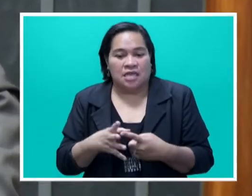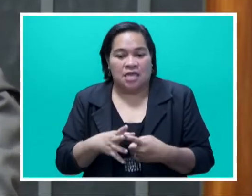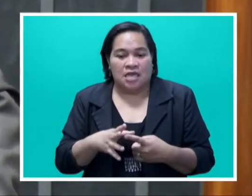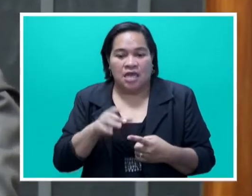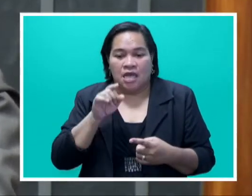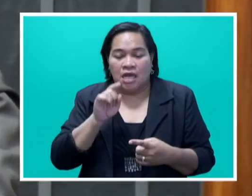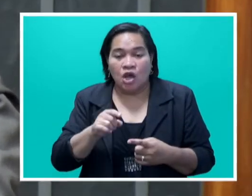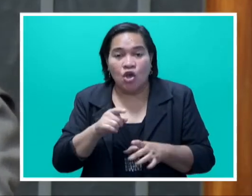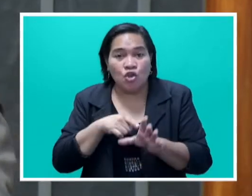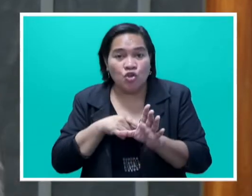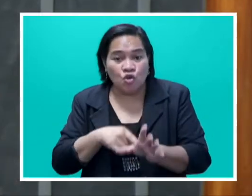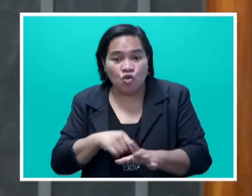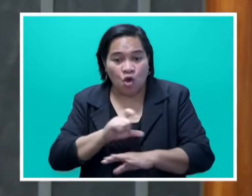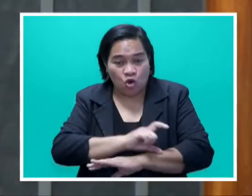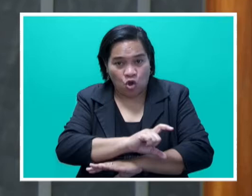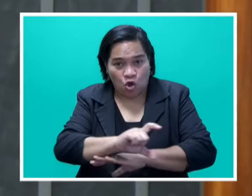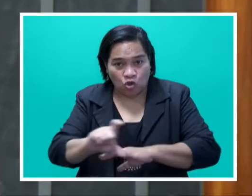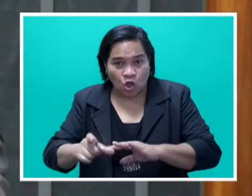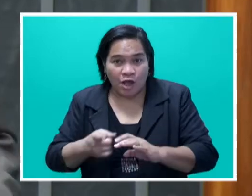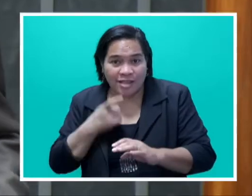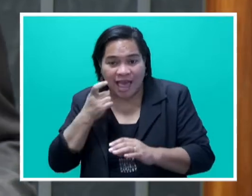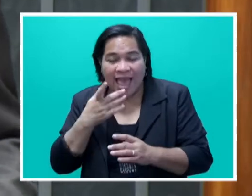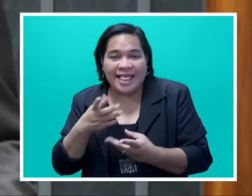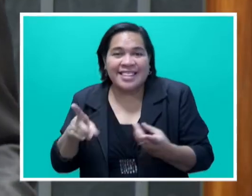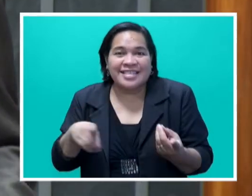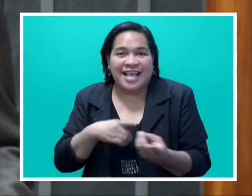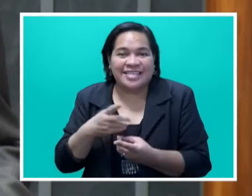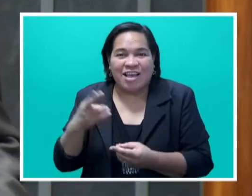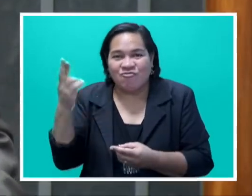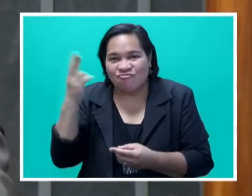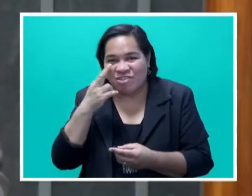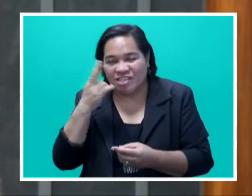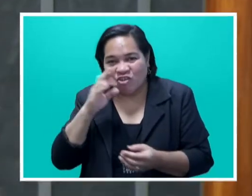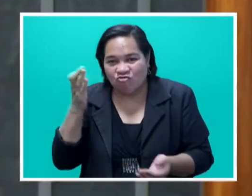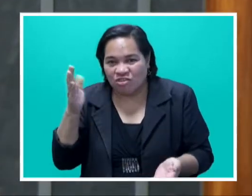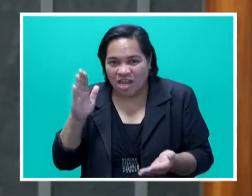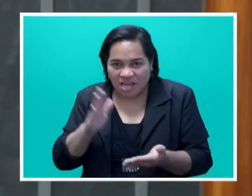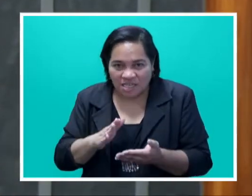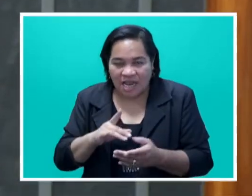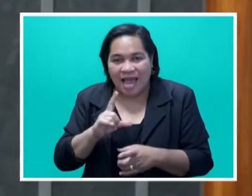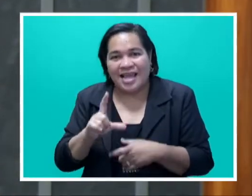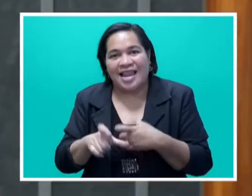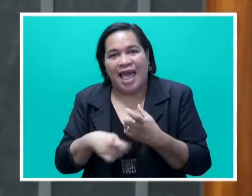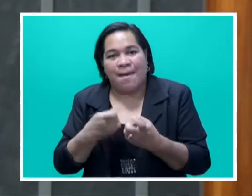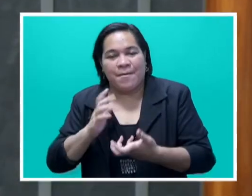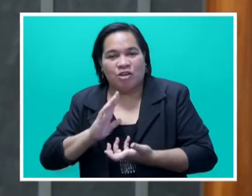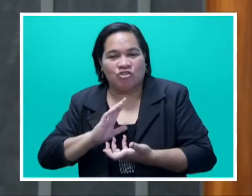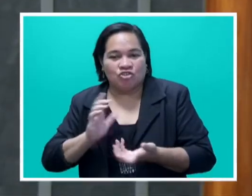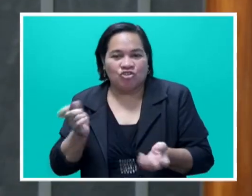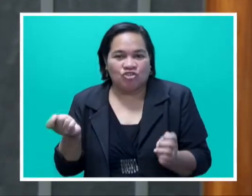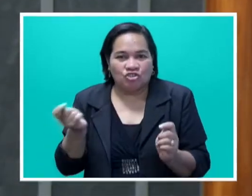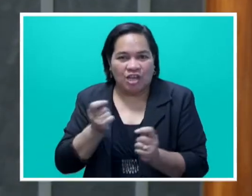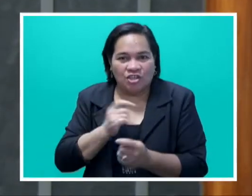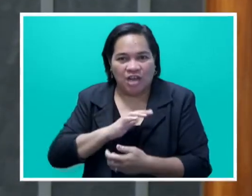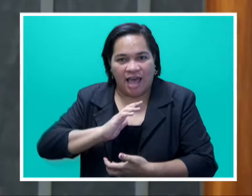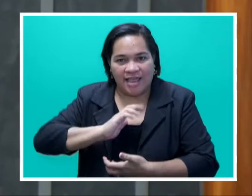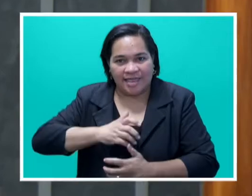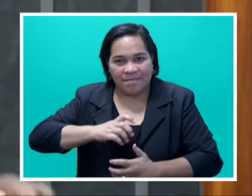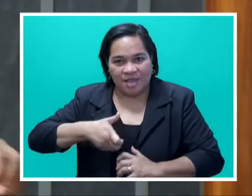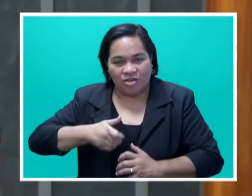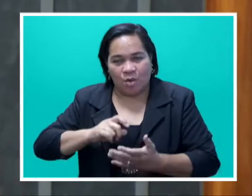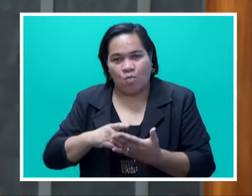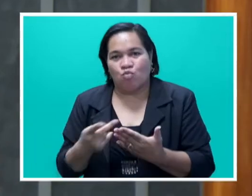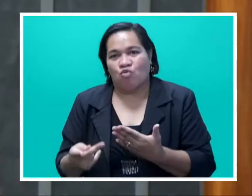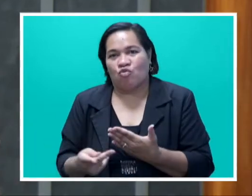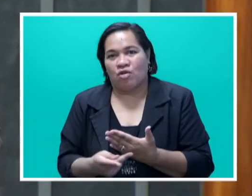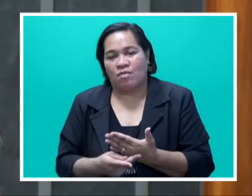Club and disaster risk reduction and climate change adaptation training programs. Mr. Speaker, I